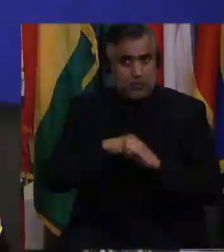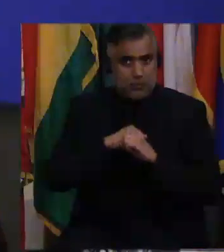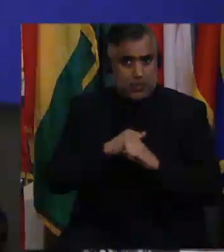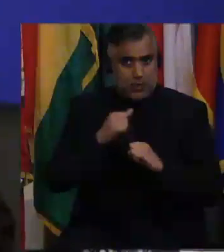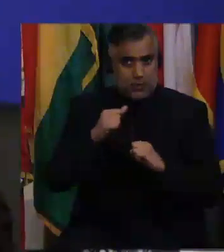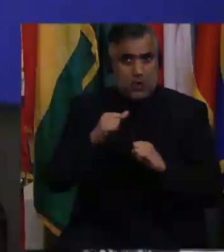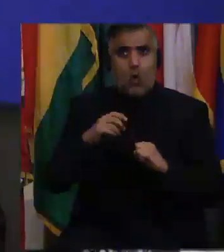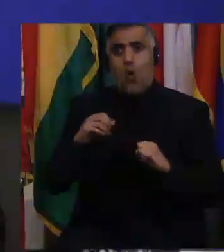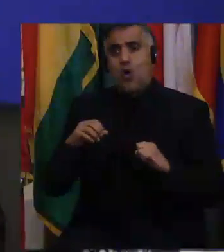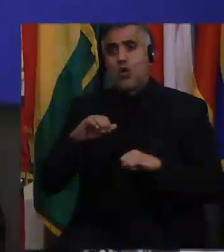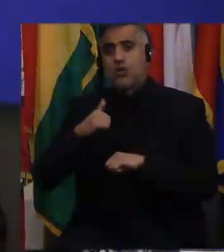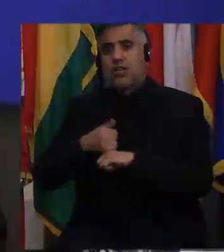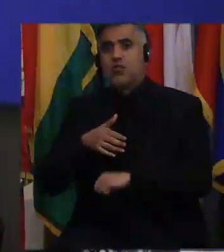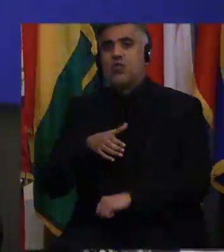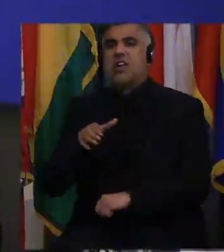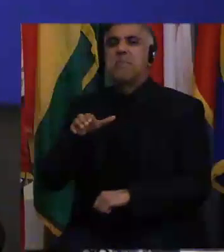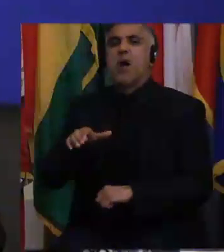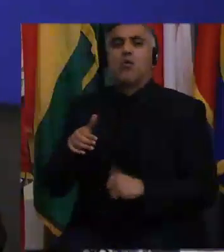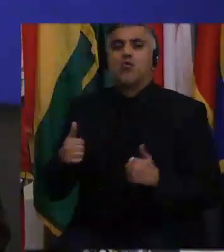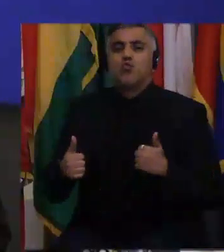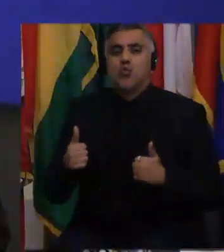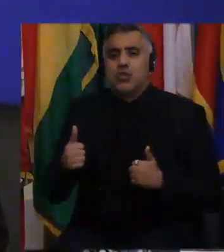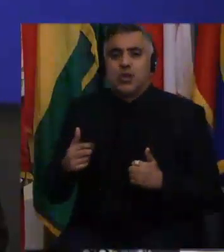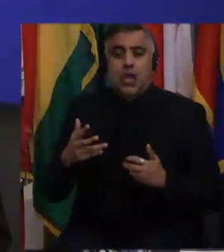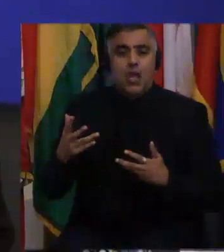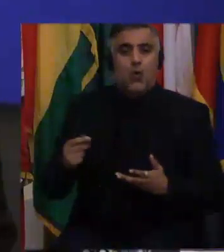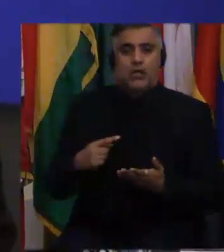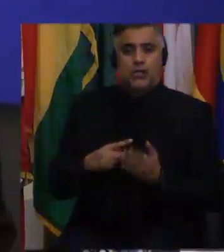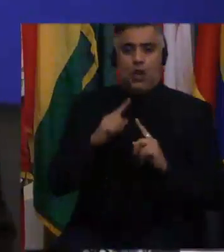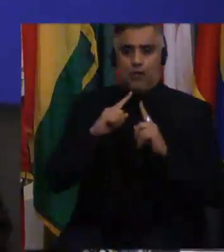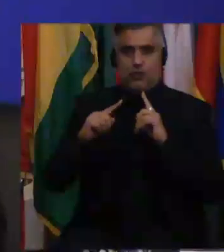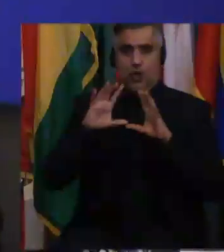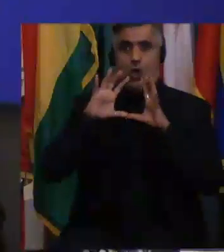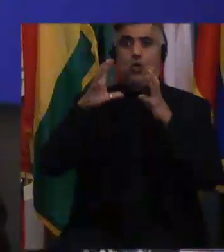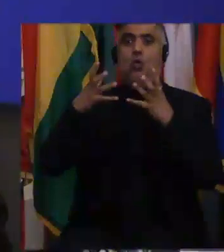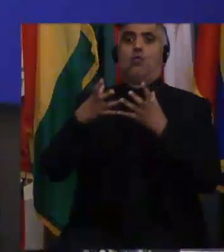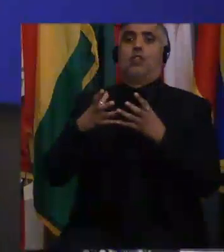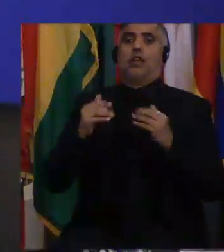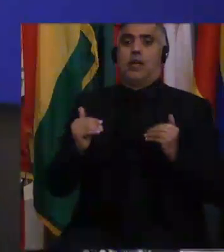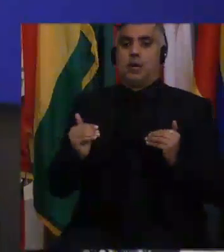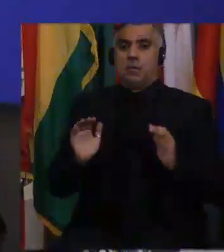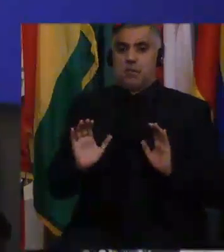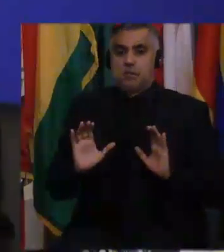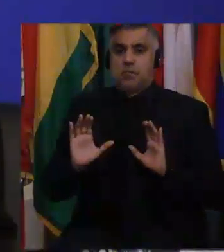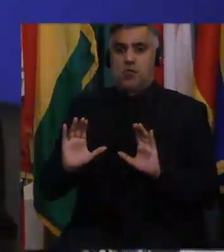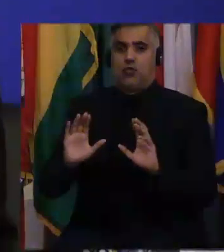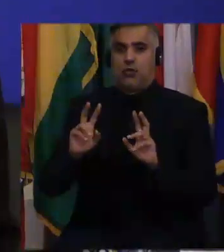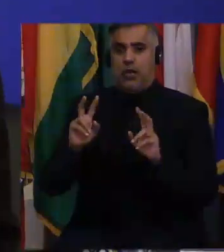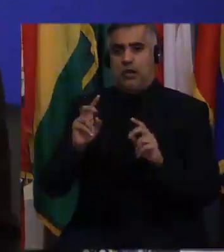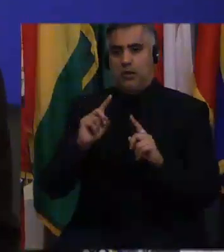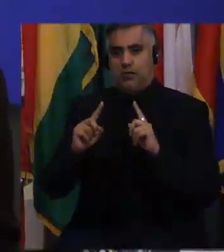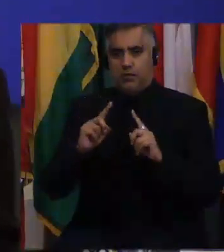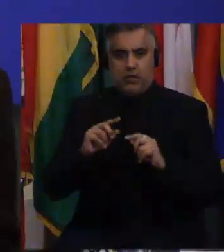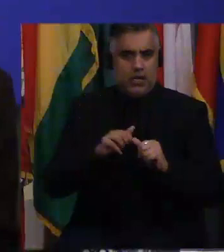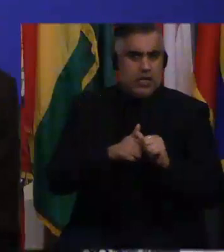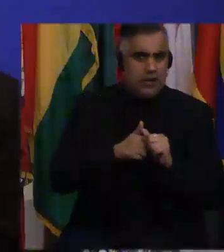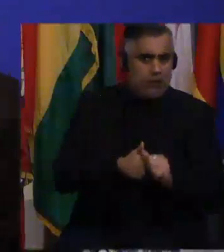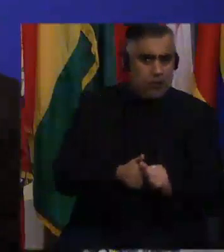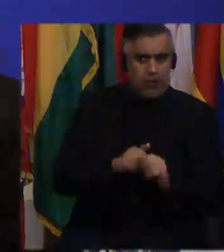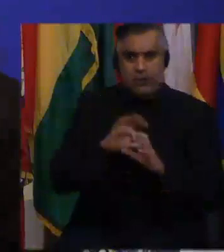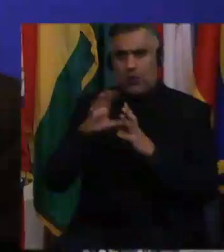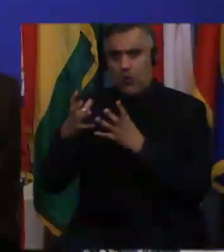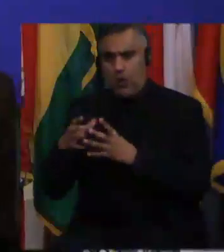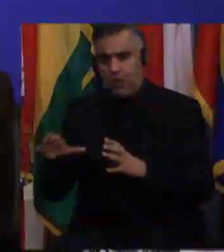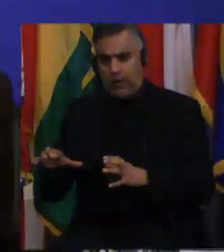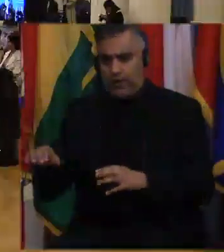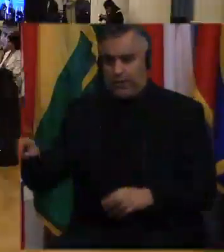or do we set up laws that empower women? And what's the conversation at the global level that can move that forward? Dubrovka, enforcement and the global level.